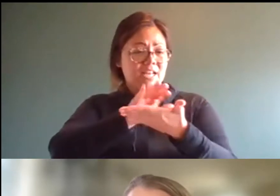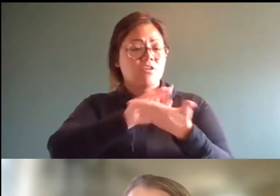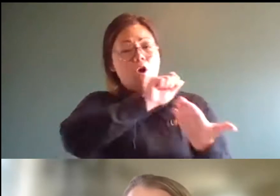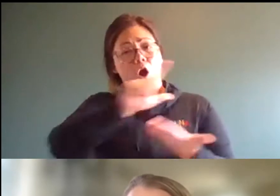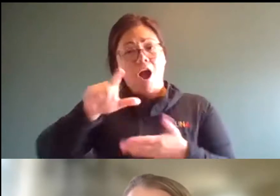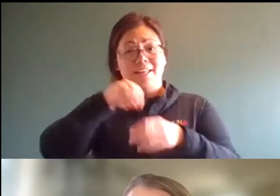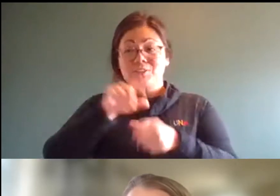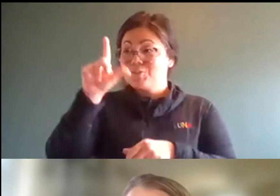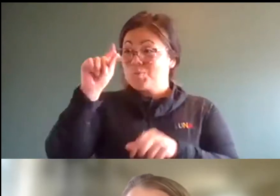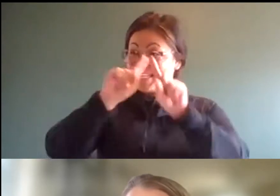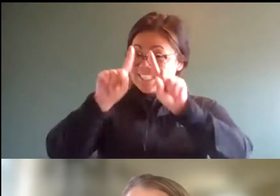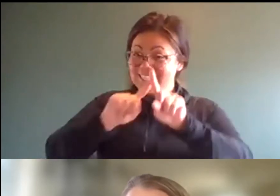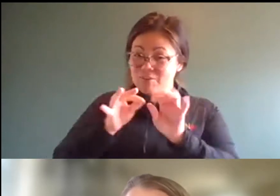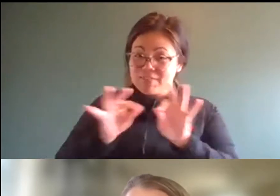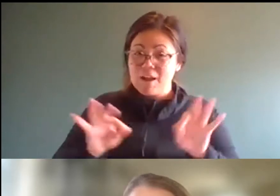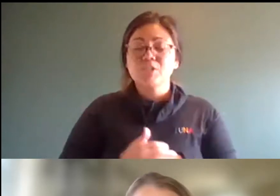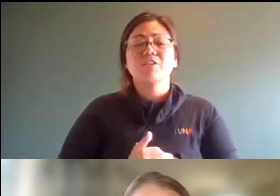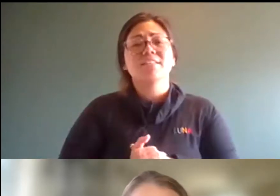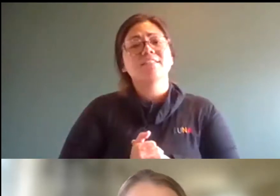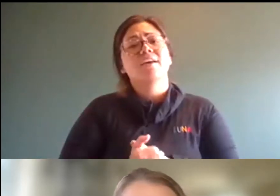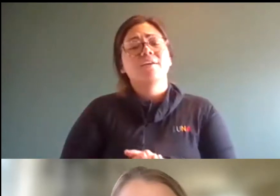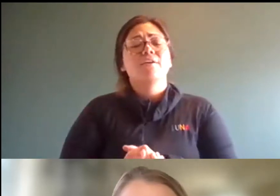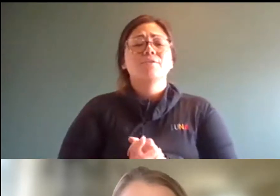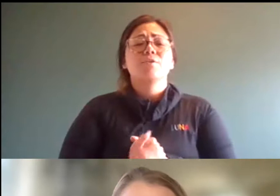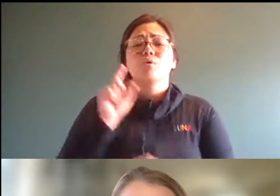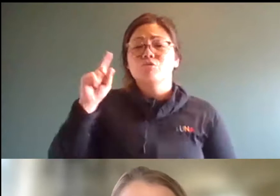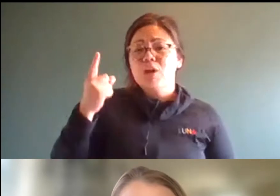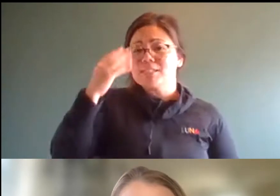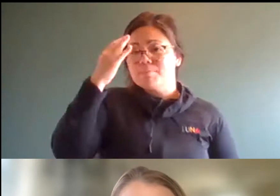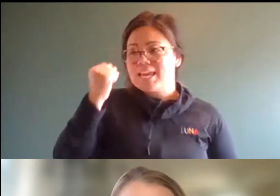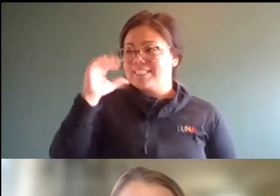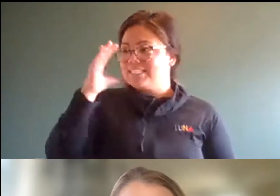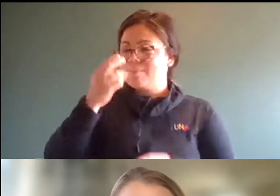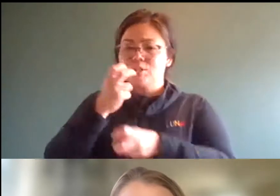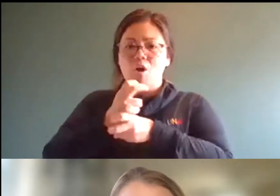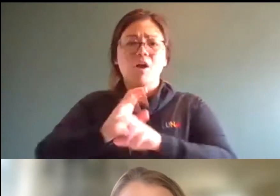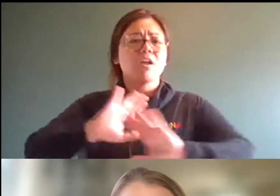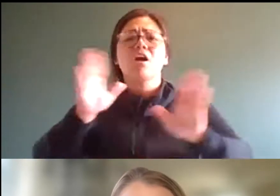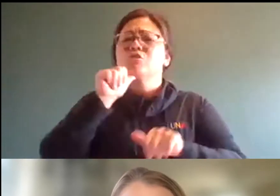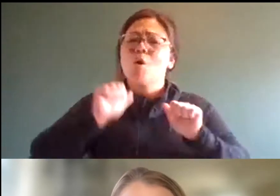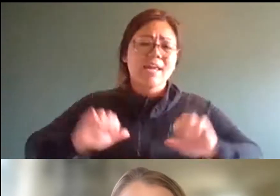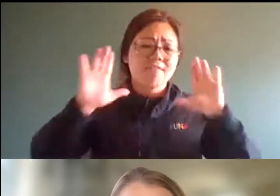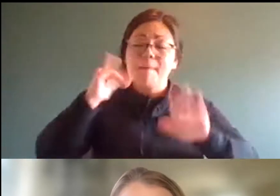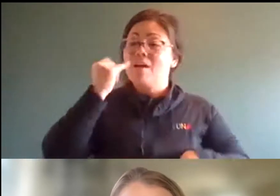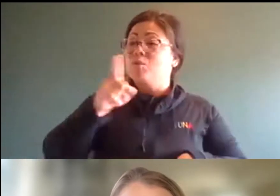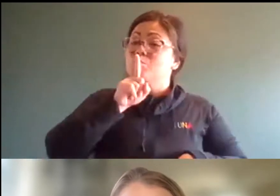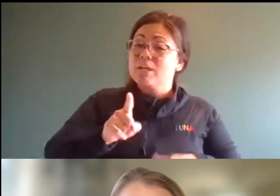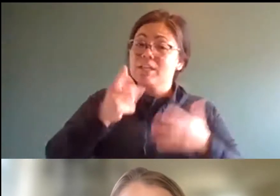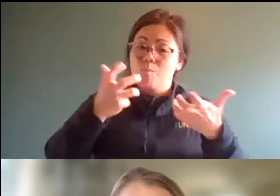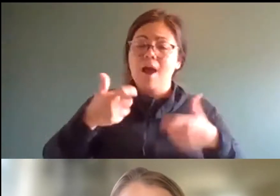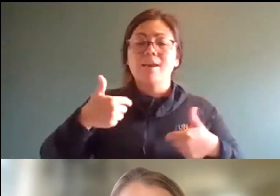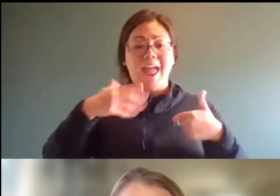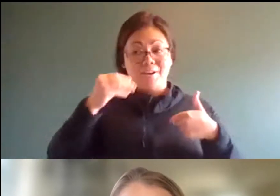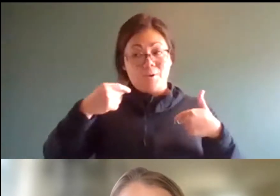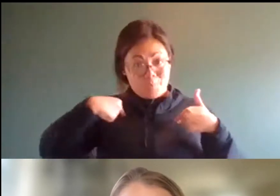20 different languages. So, just because it's hard, don't give up if that's what you really want to do. And that's what we decided we wanted